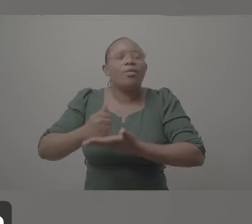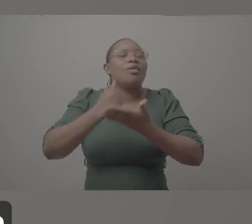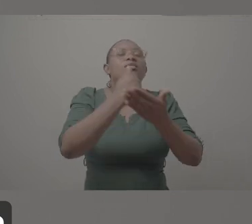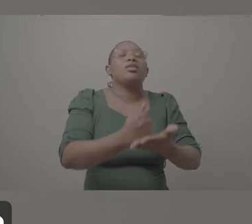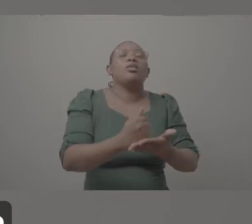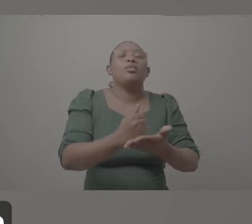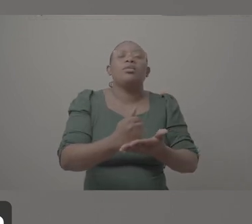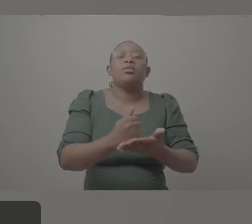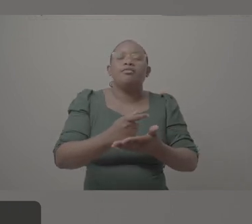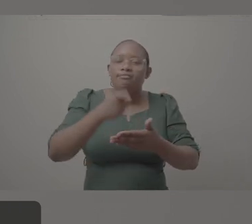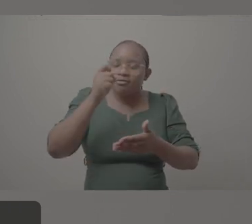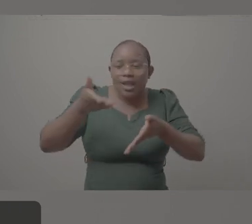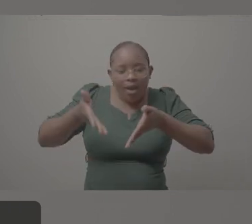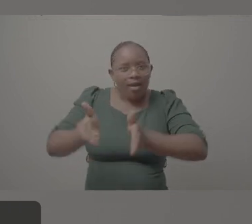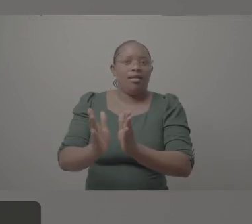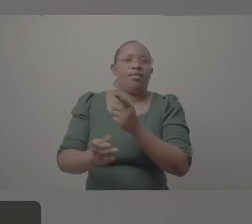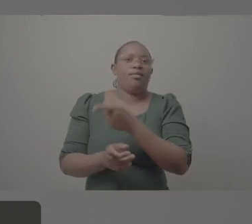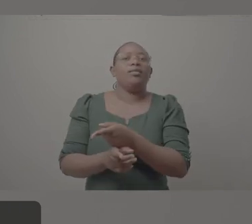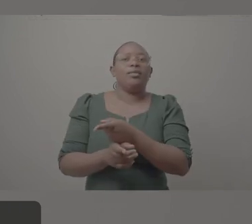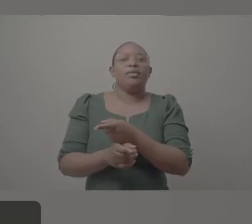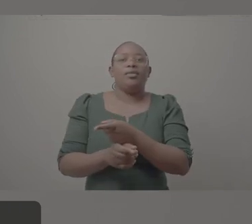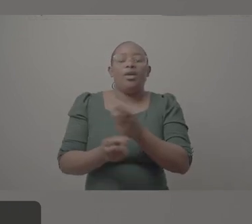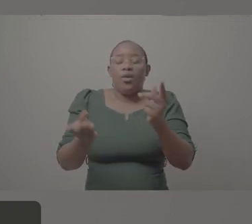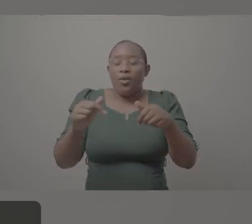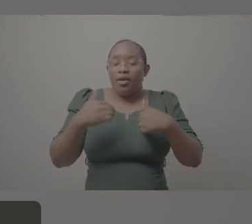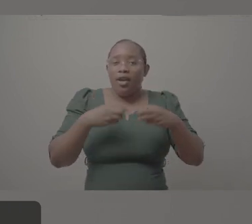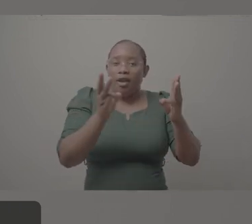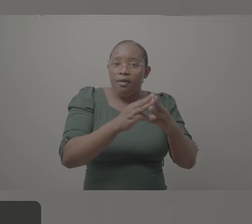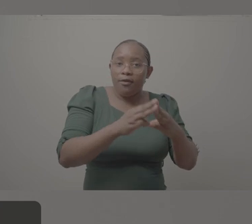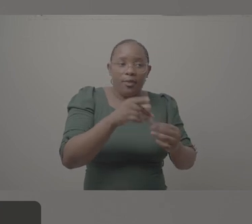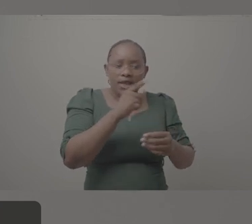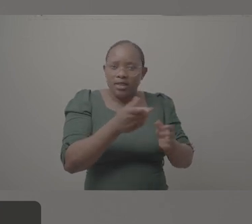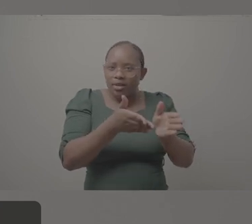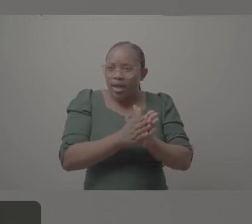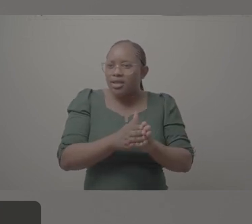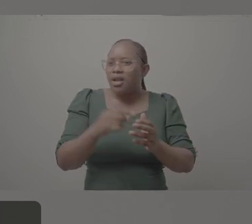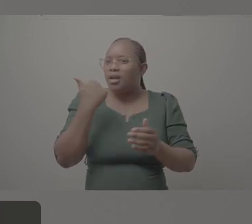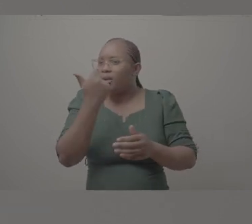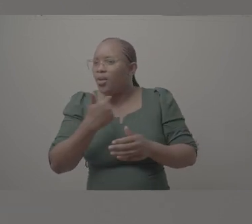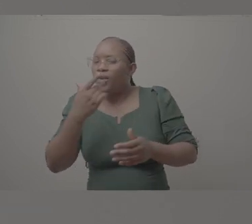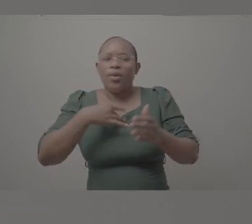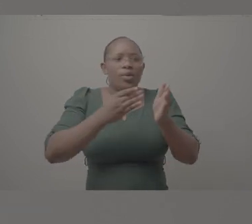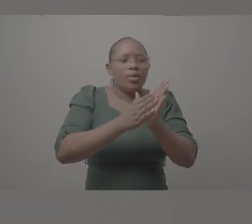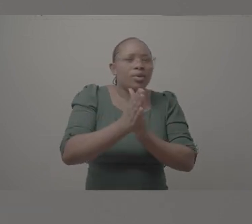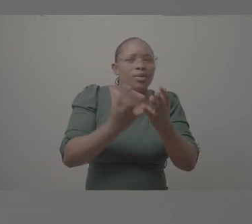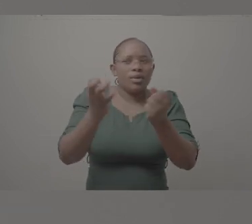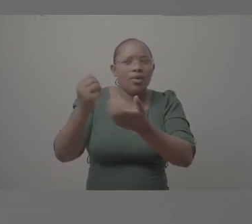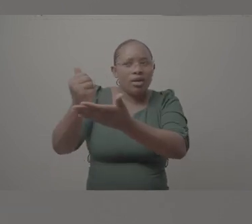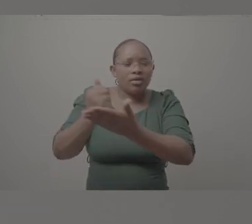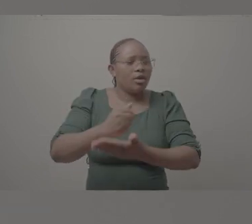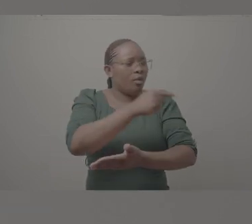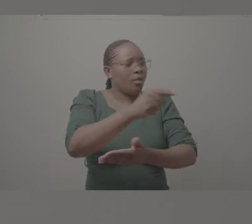every time when we have meetings where decisions are being made, we encourage the declaration of interest. Everybody should